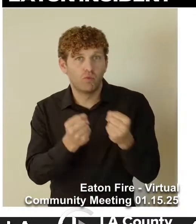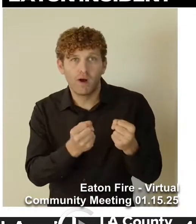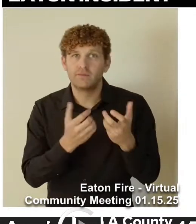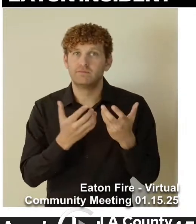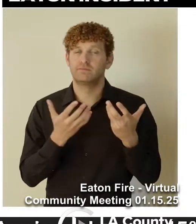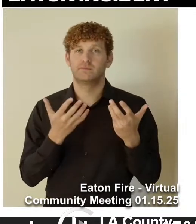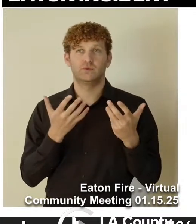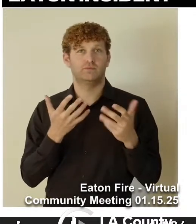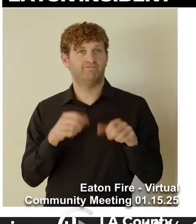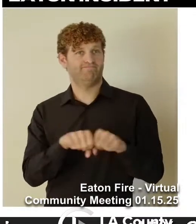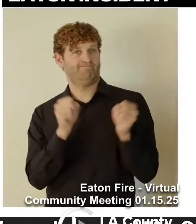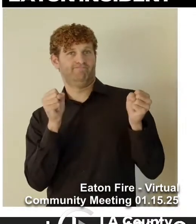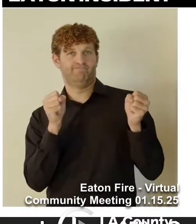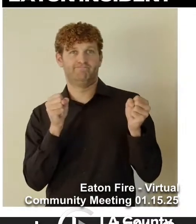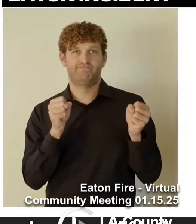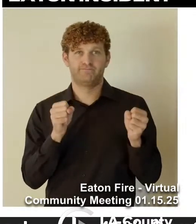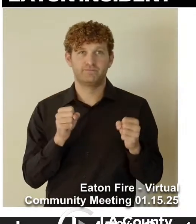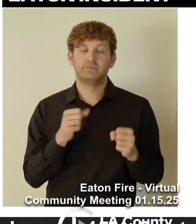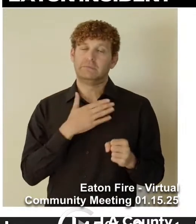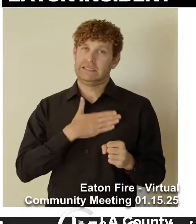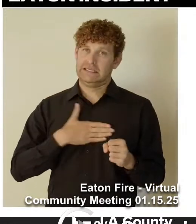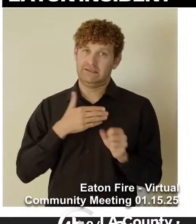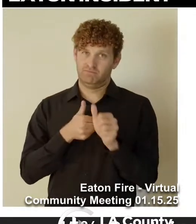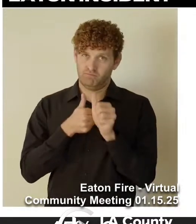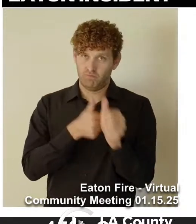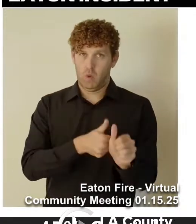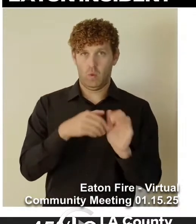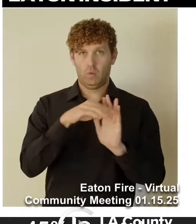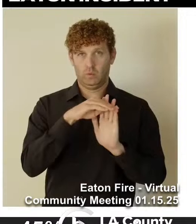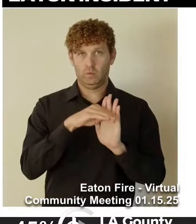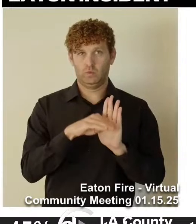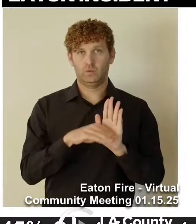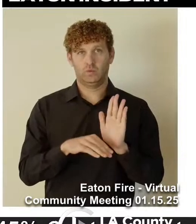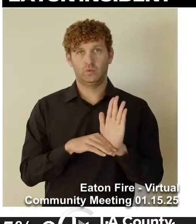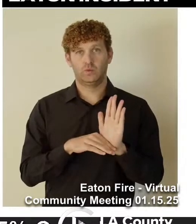curfew that is in place. It is being strictly enforced.